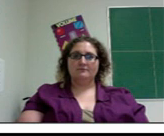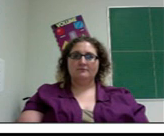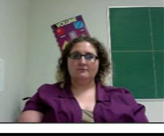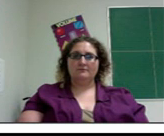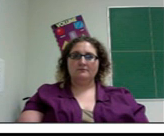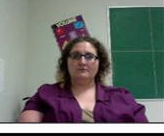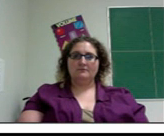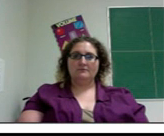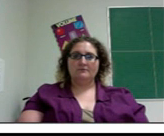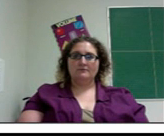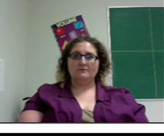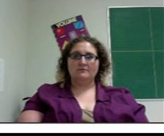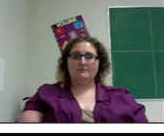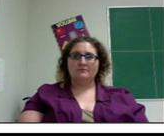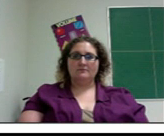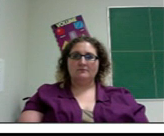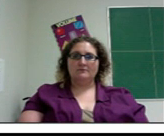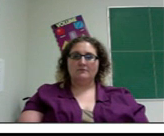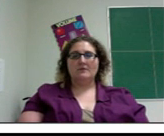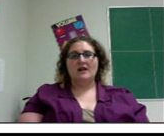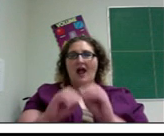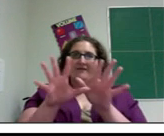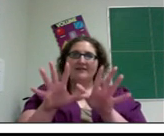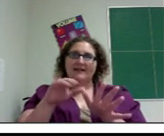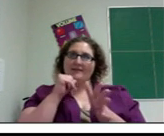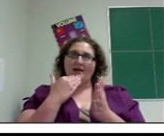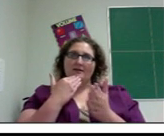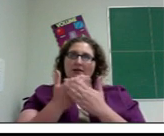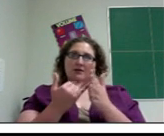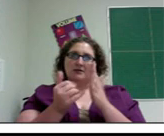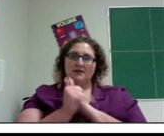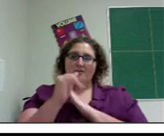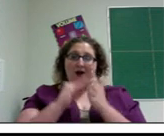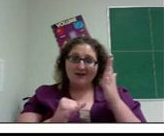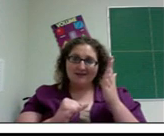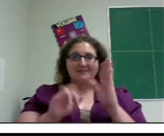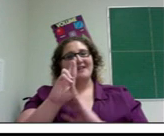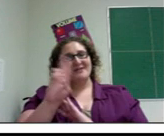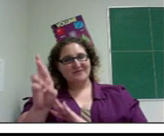Ugh, okay, obviously art's not my thing. A right side view.